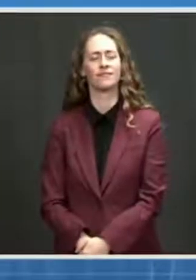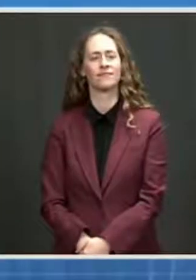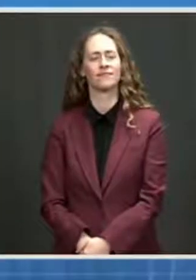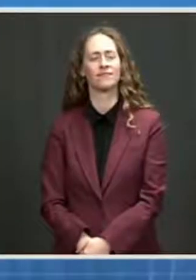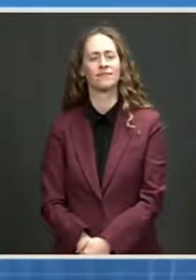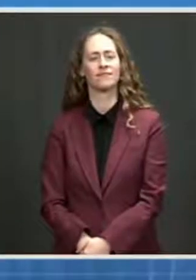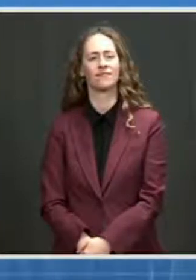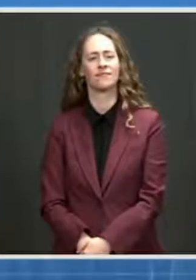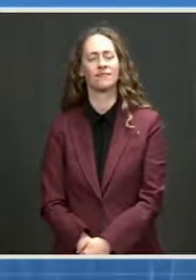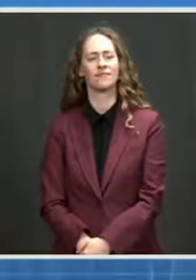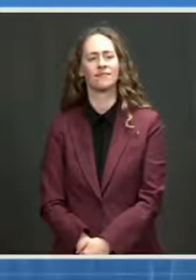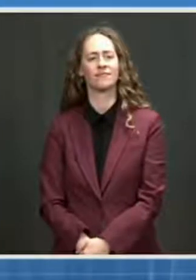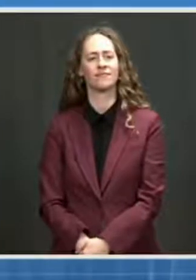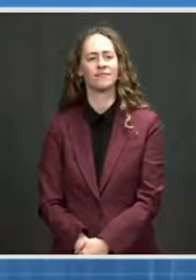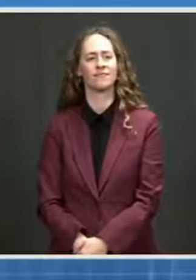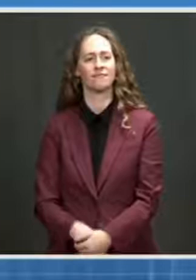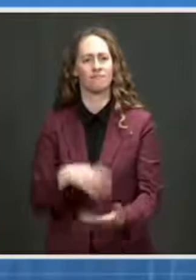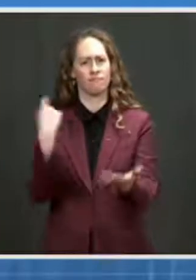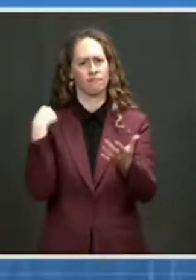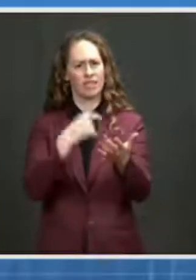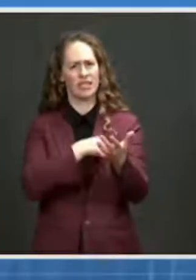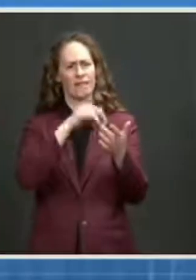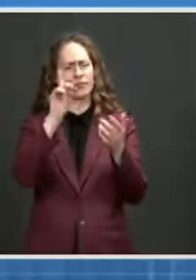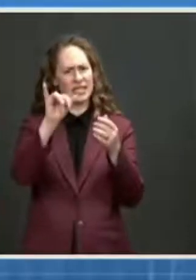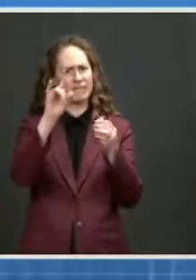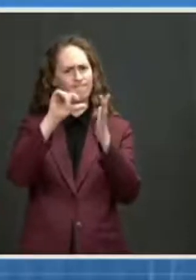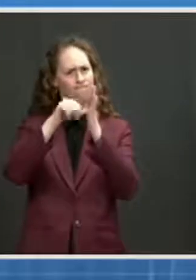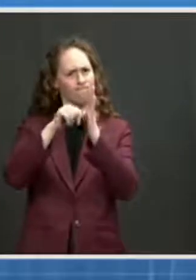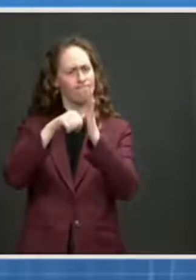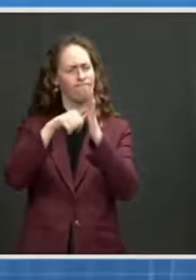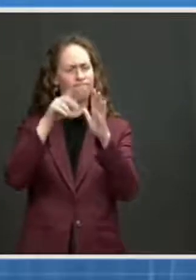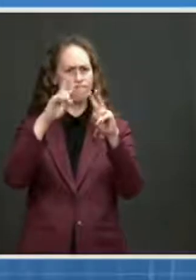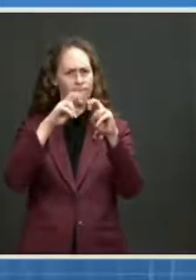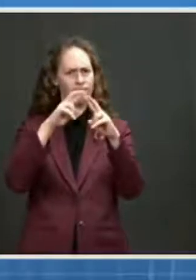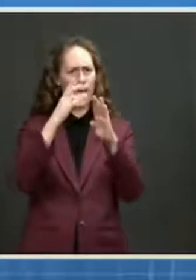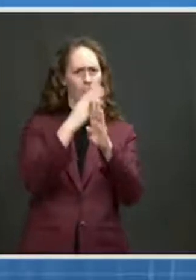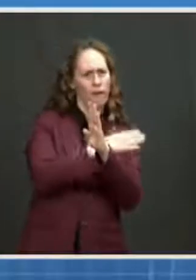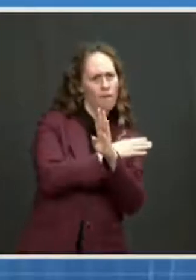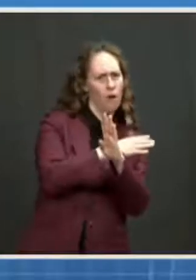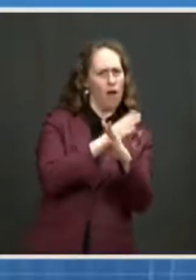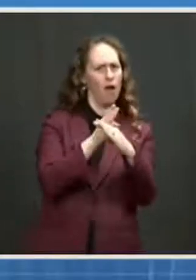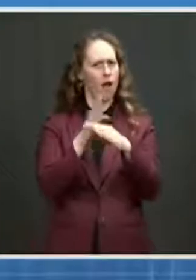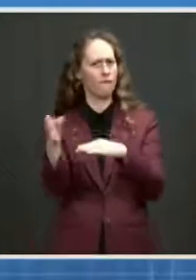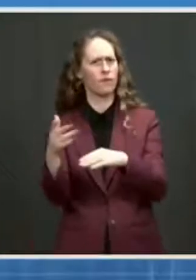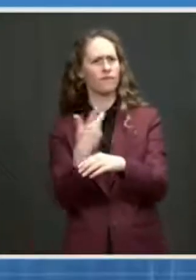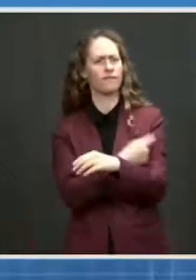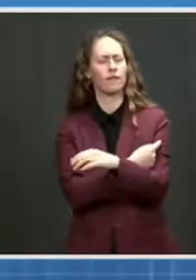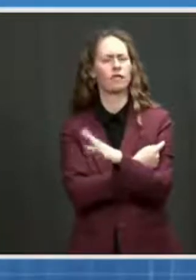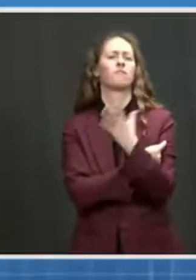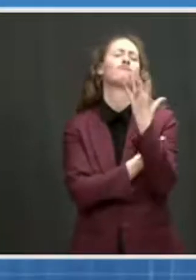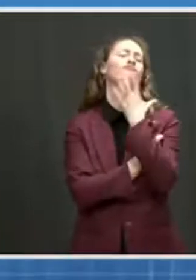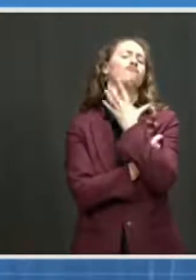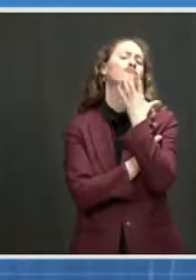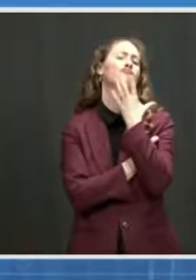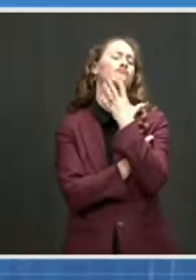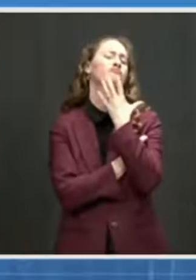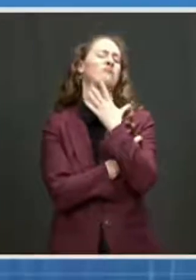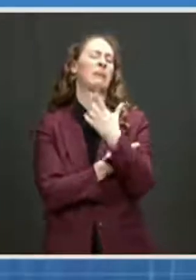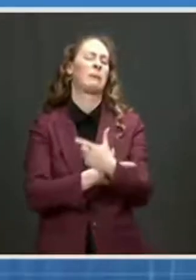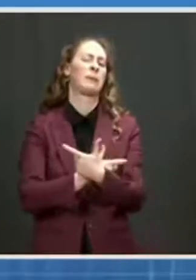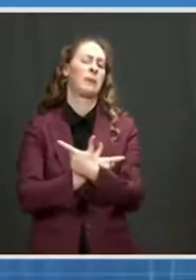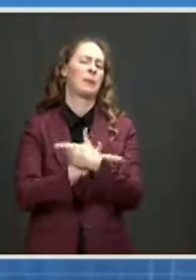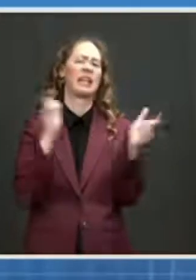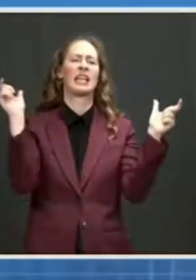by stratifying the data by age groups, we were able to see the critical contribution of vaccination coverage on reducing